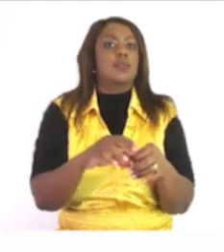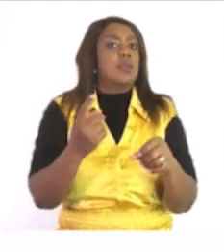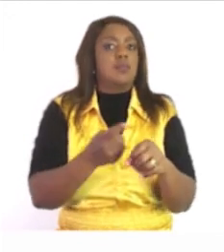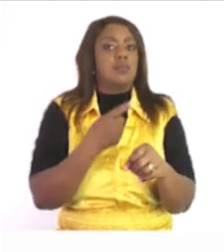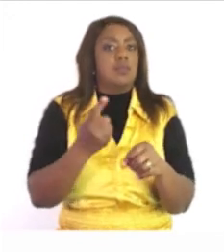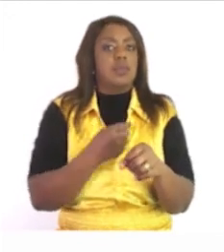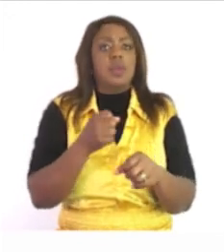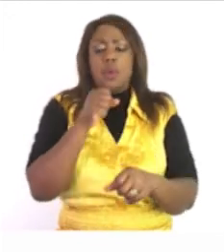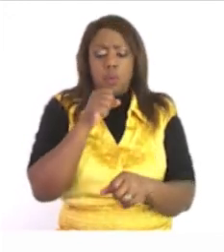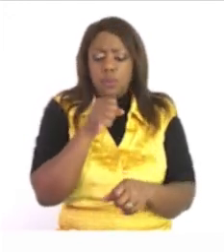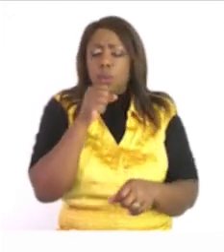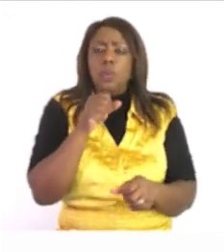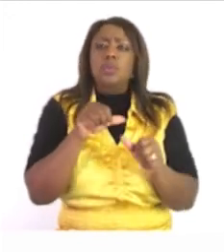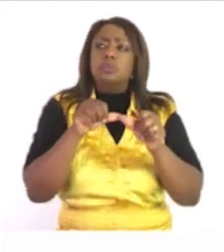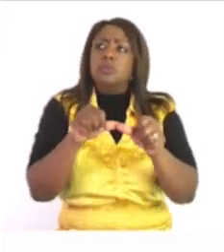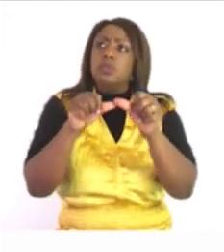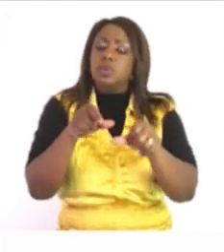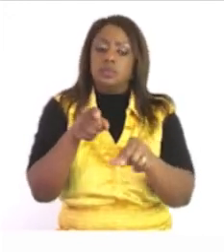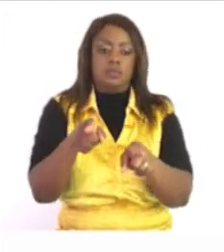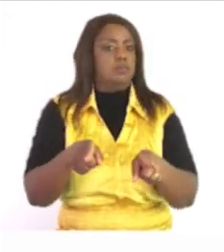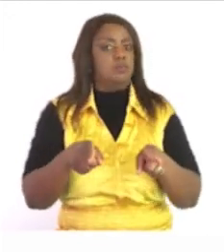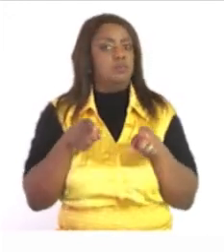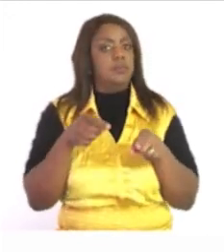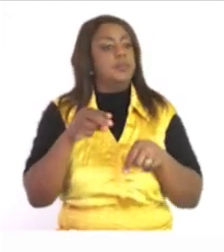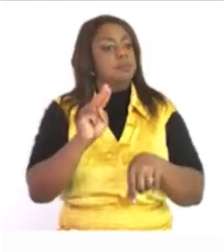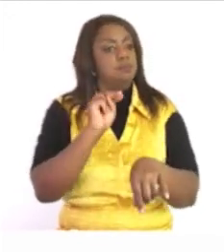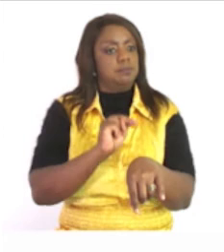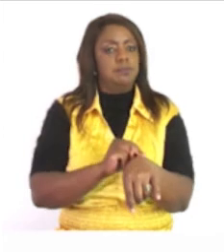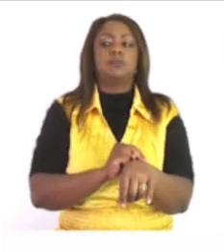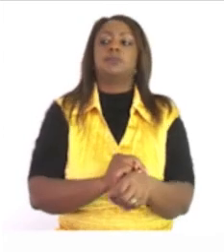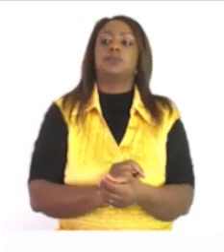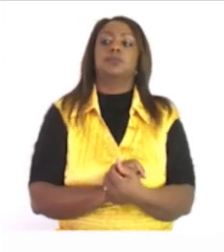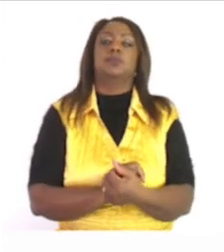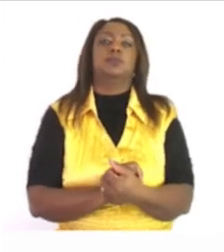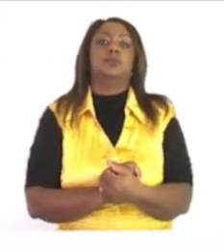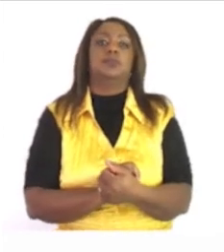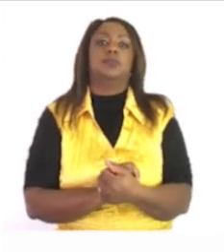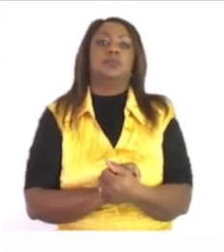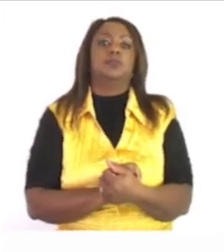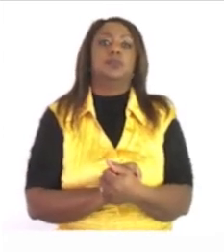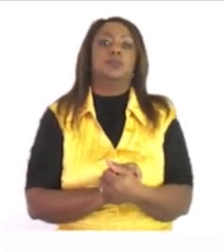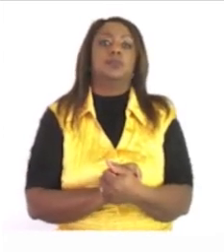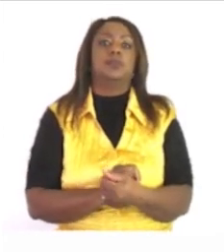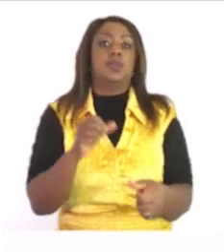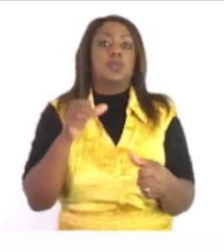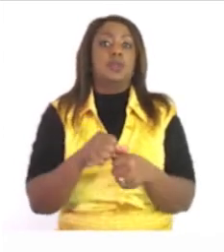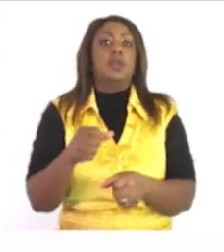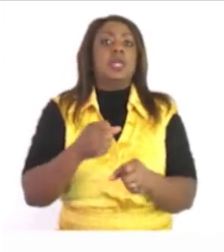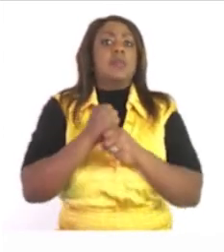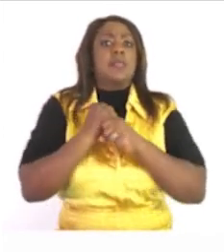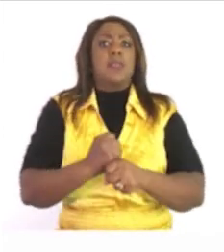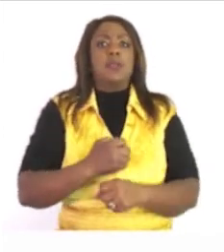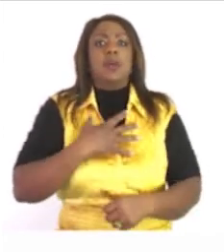you can't just cough for one day and want to be tested tomorrow. If your cough is continuous and you have difficulty in